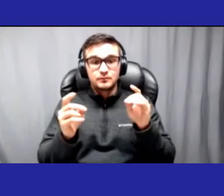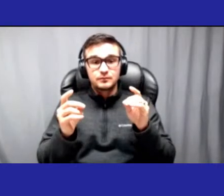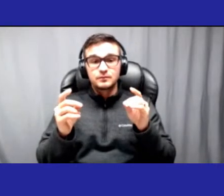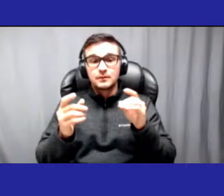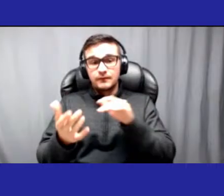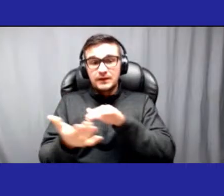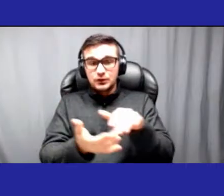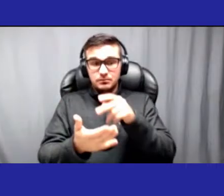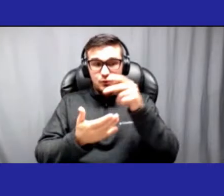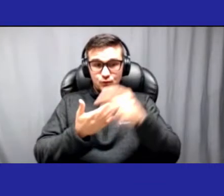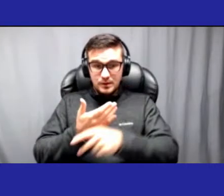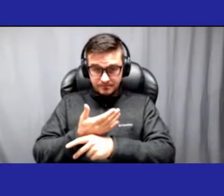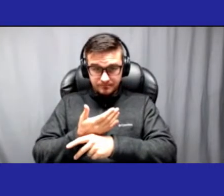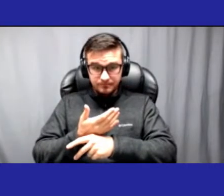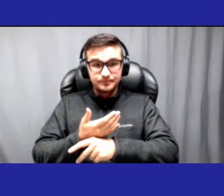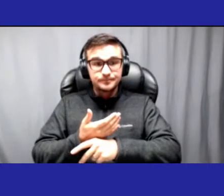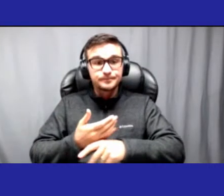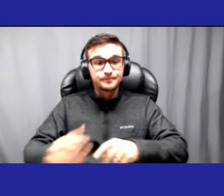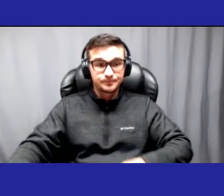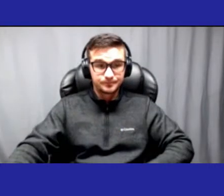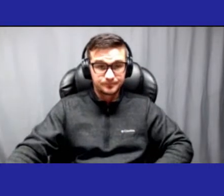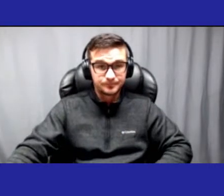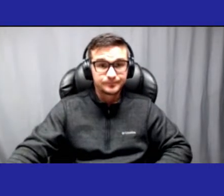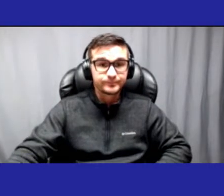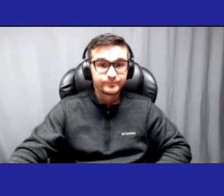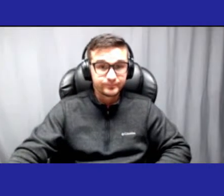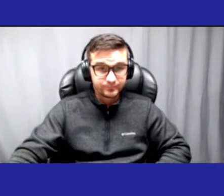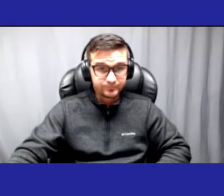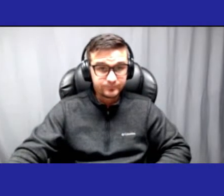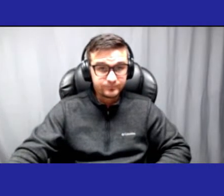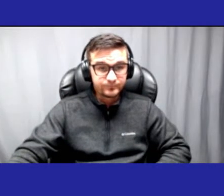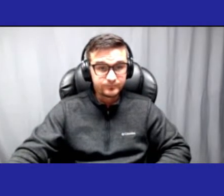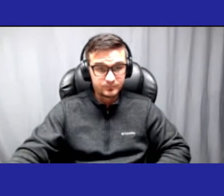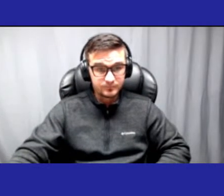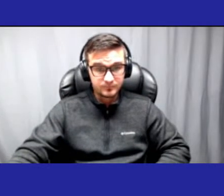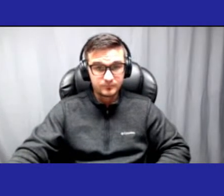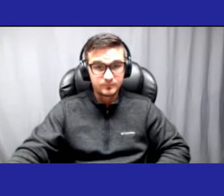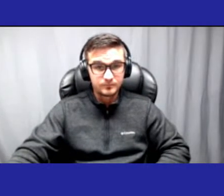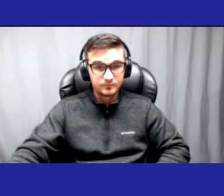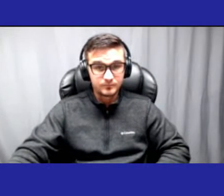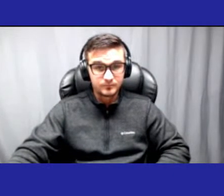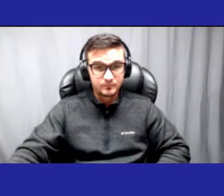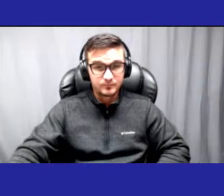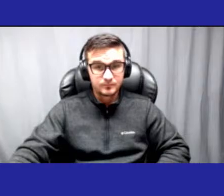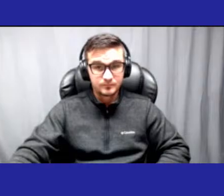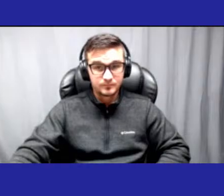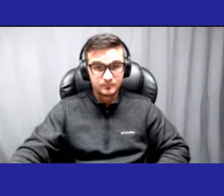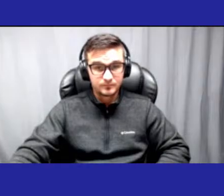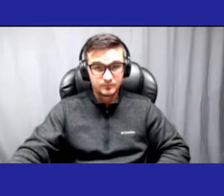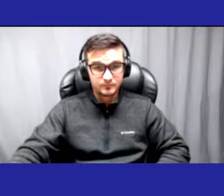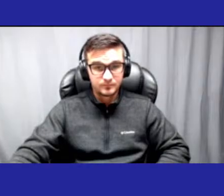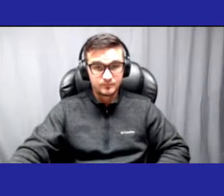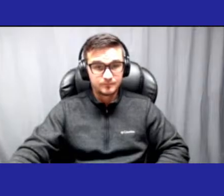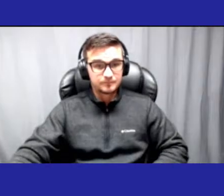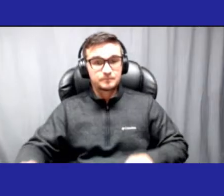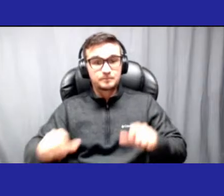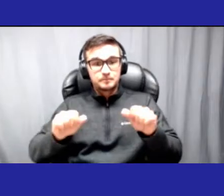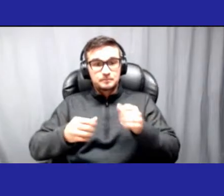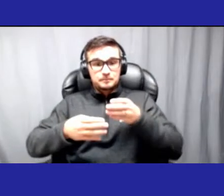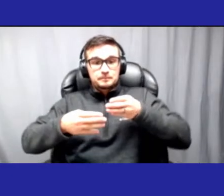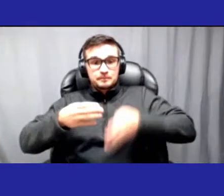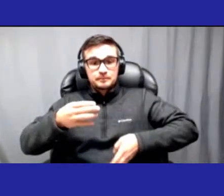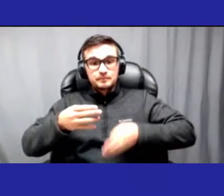Mother Cabrini Health Foundation. 10 nurse educators will be able to complete the Advanced Nurse Educator Certificate